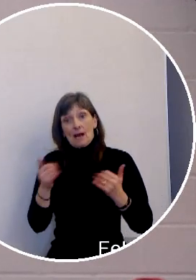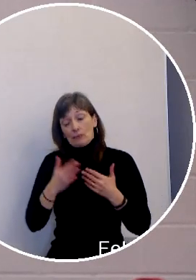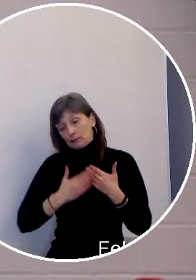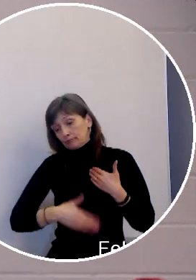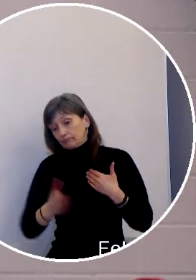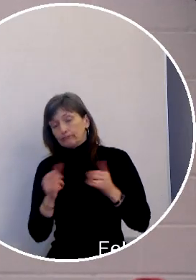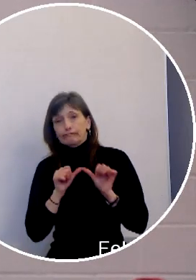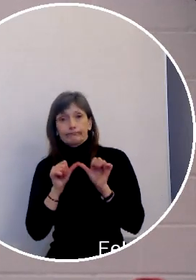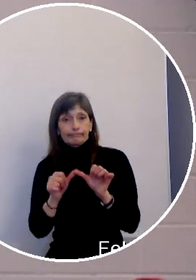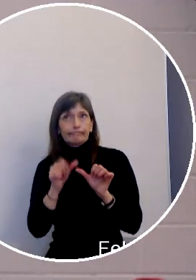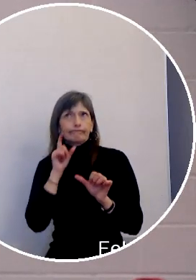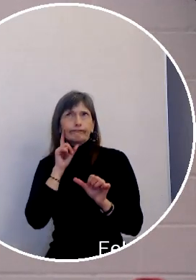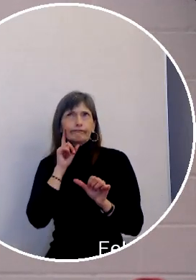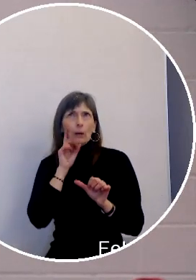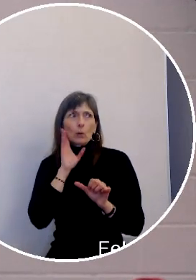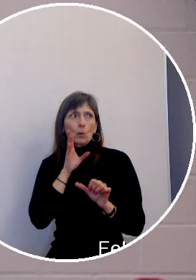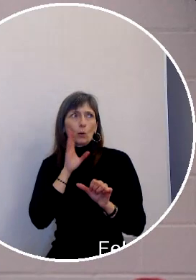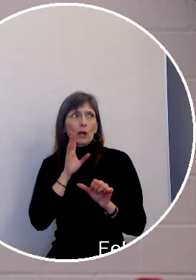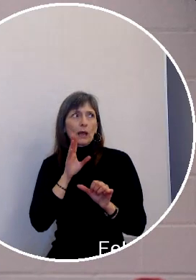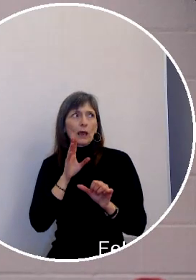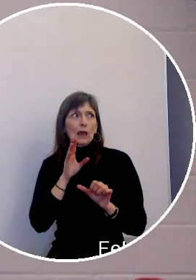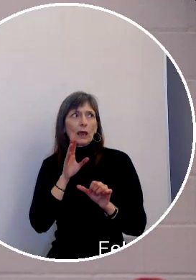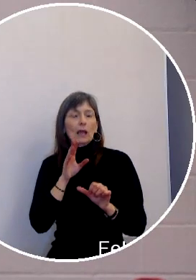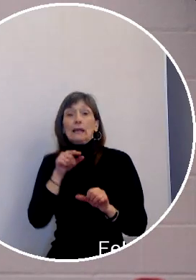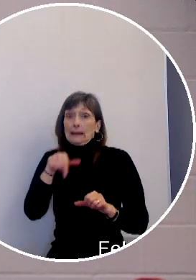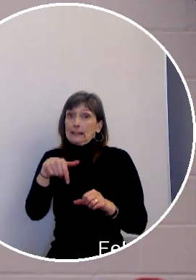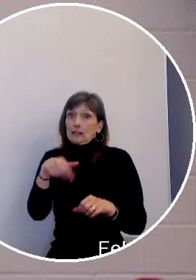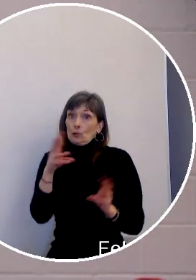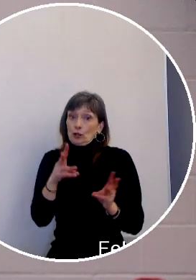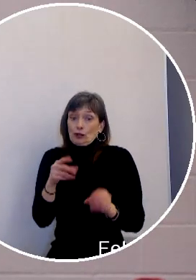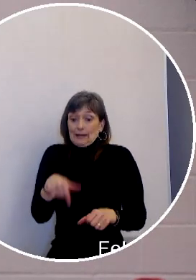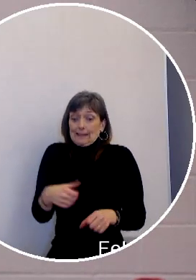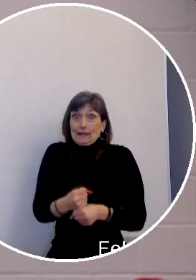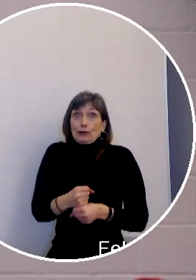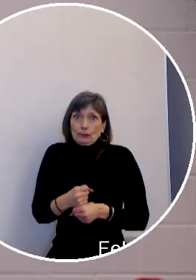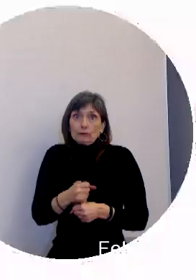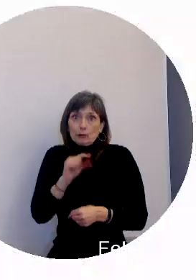implementation of this program during this winter 2020.